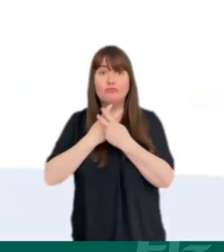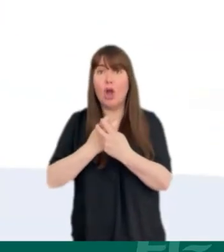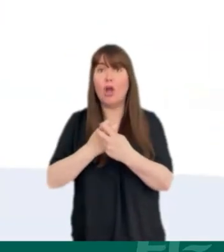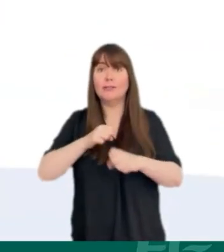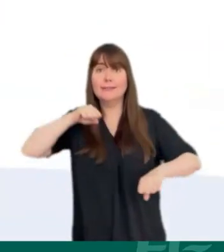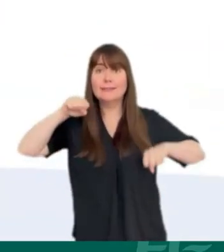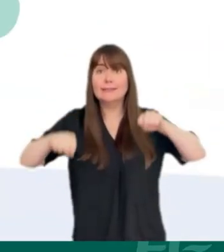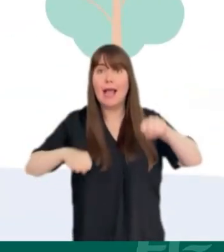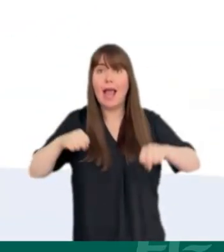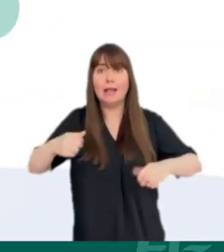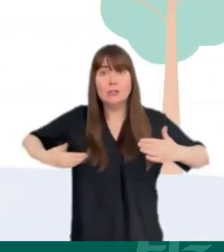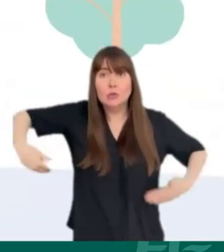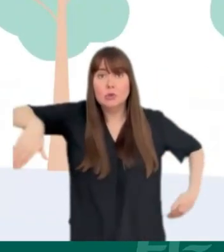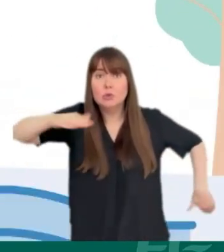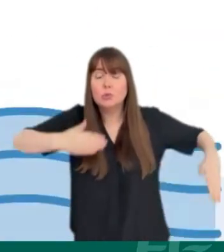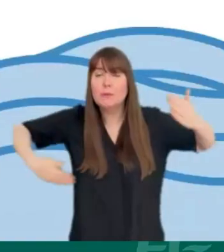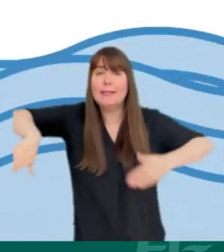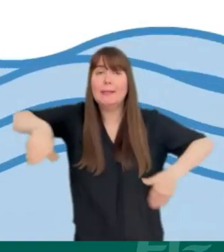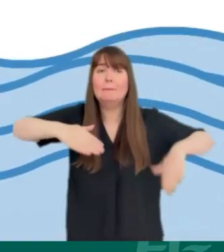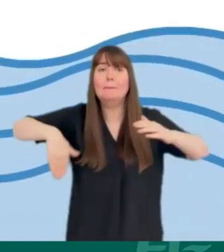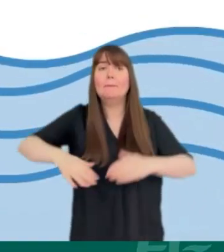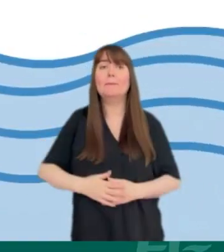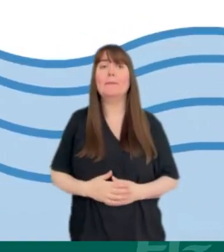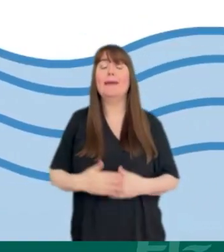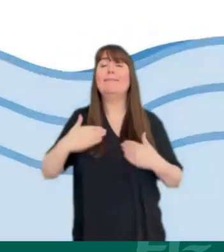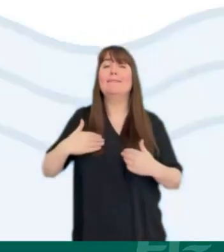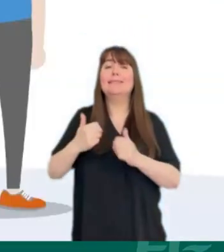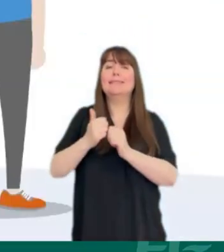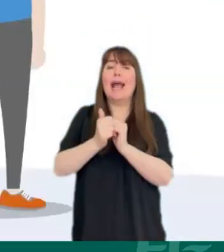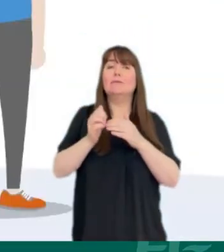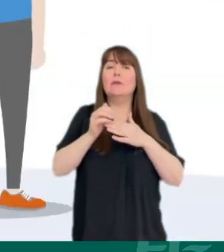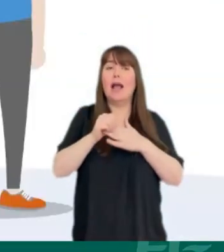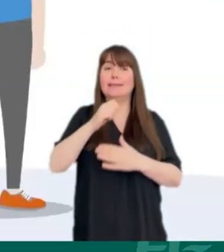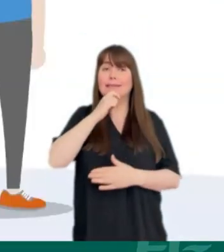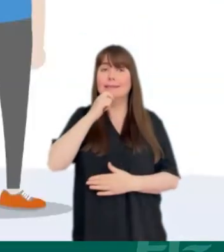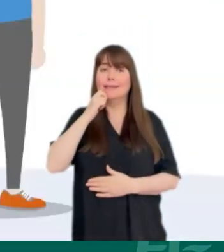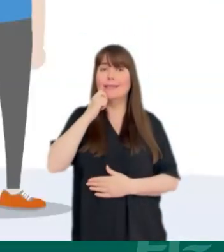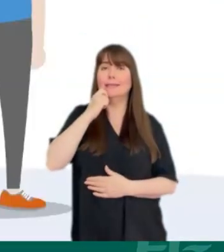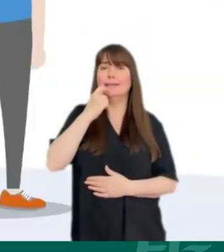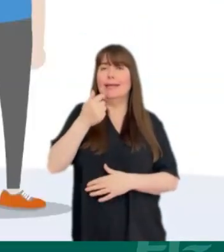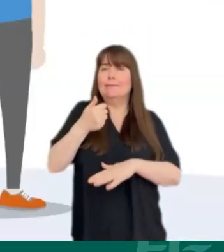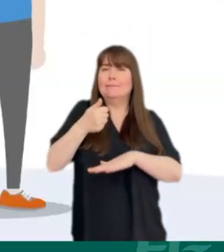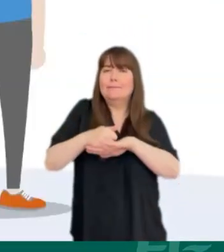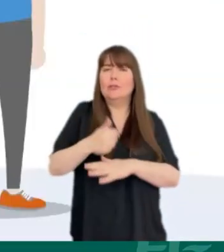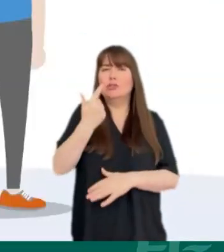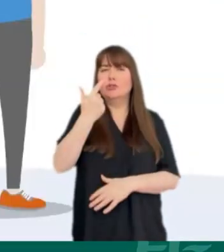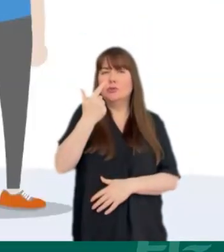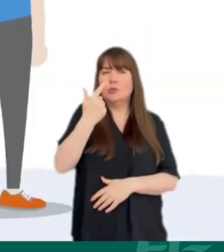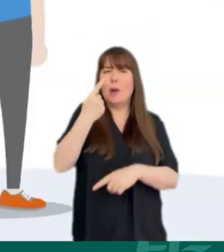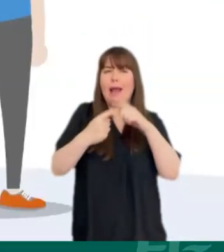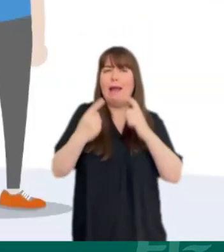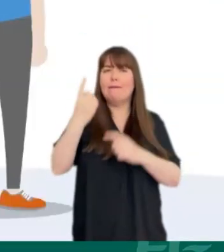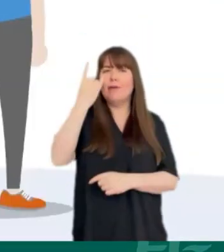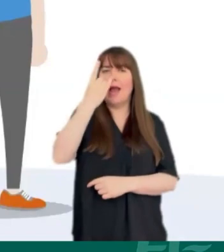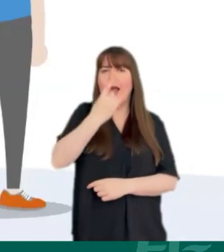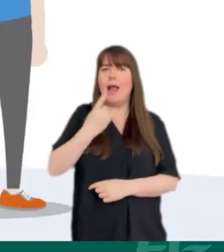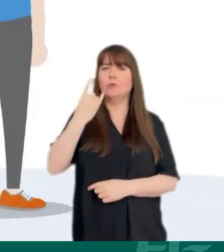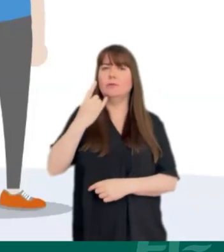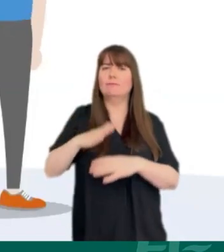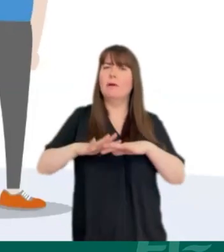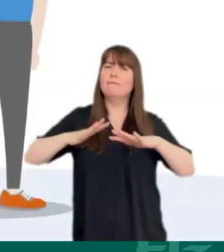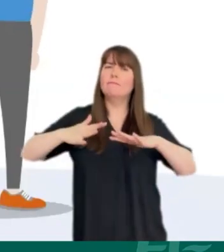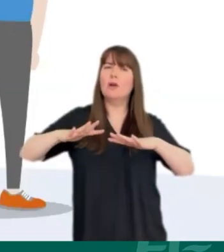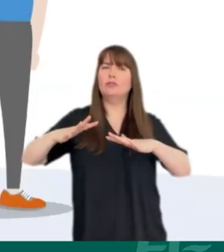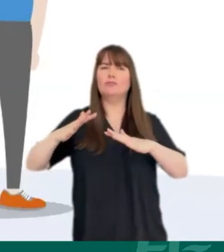include walking, running, cycling, or swimming. The physical activity guidelines say that you should do at least 2 hours and